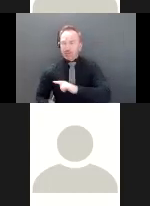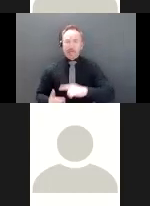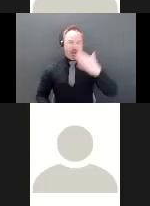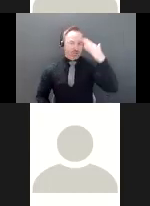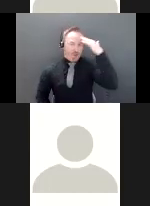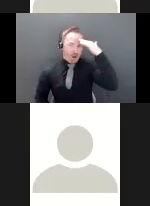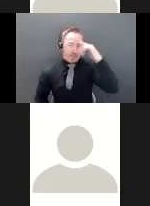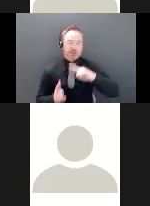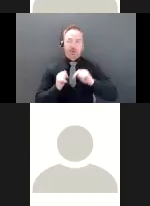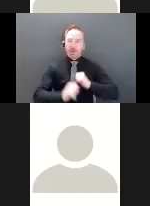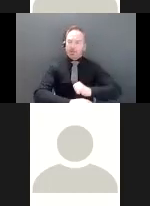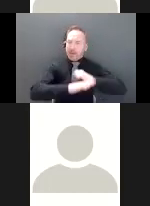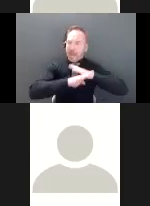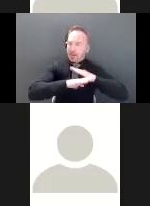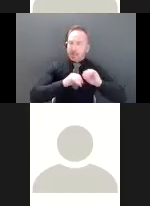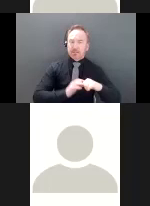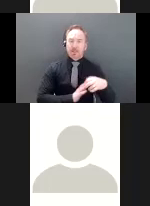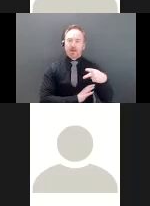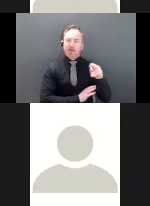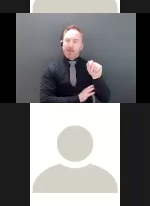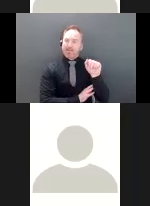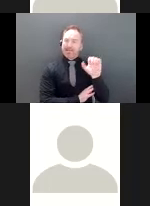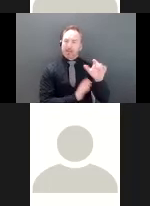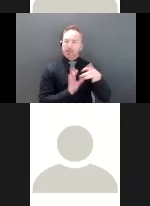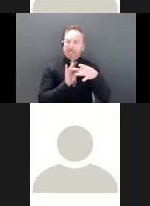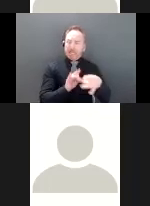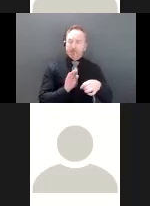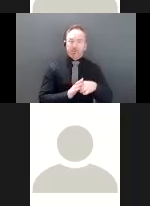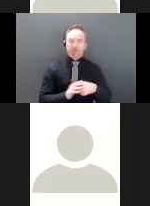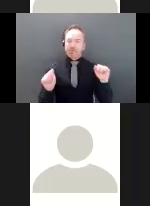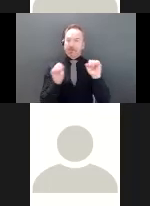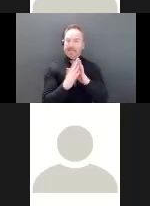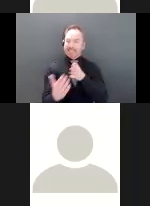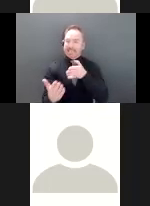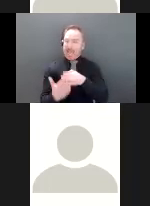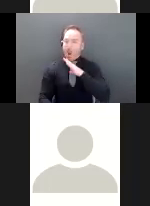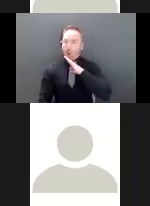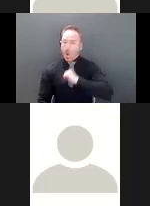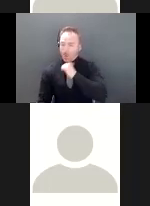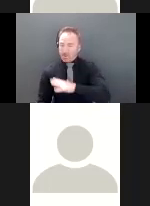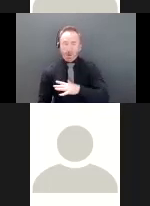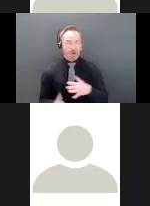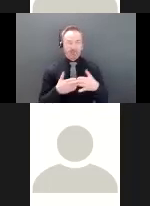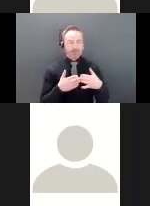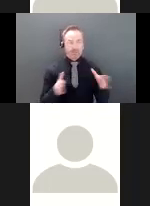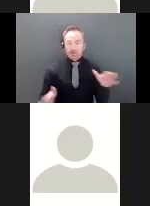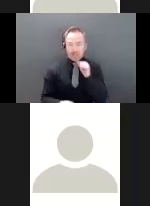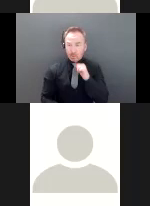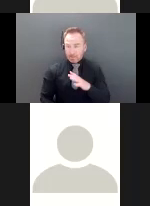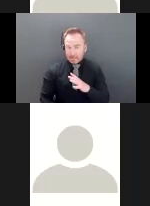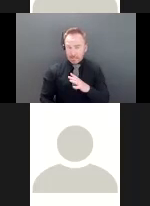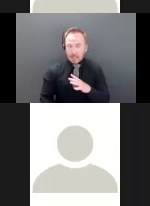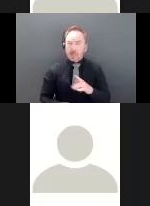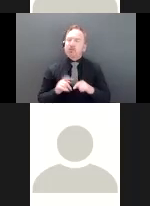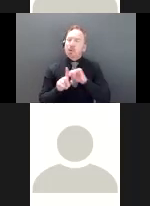public when it comes to violence against older women and violence against women in general. So when we asked them, what does violence against women mean